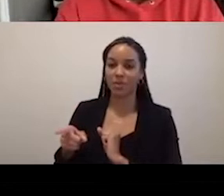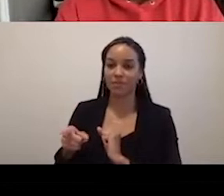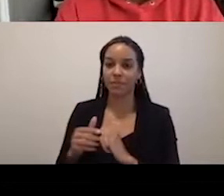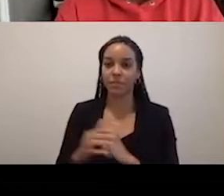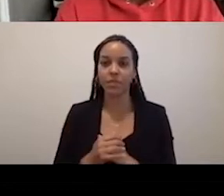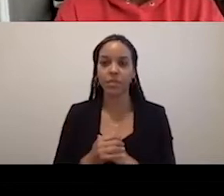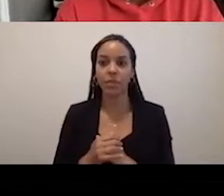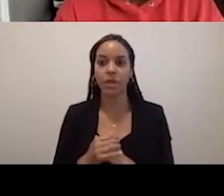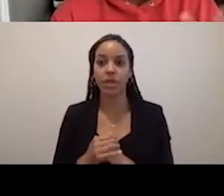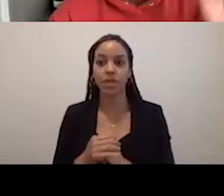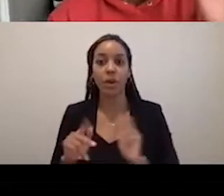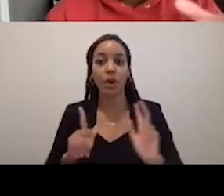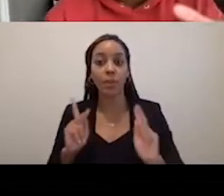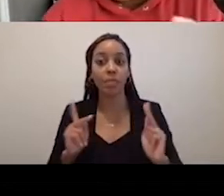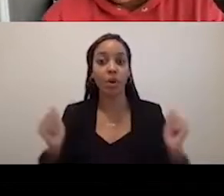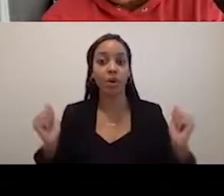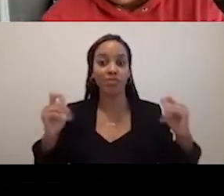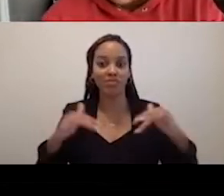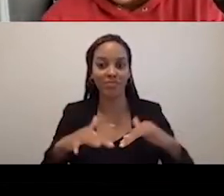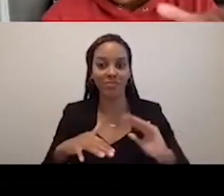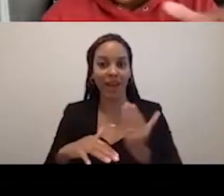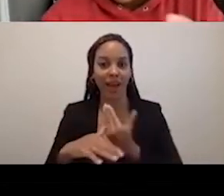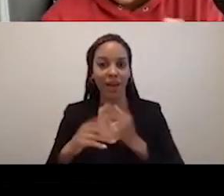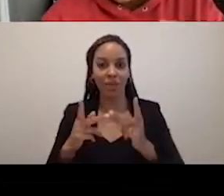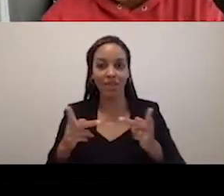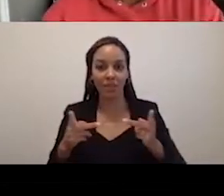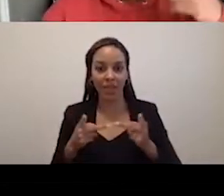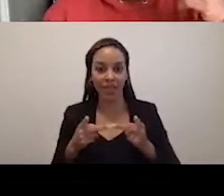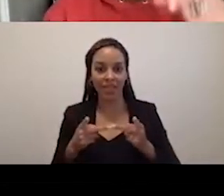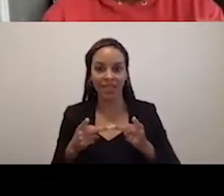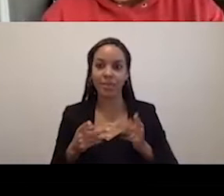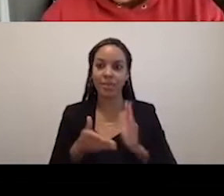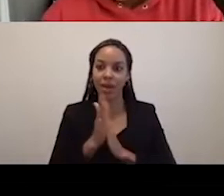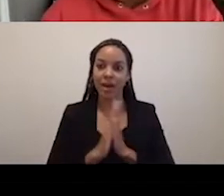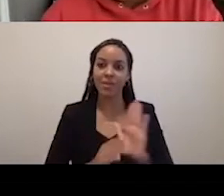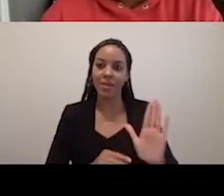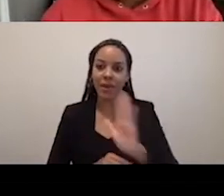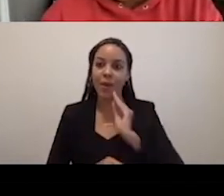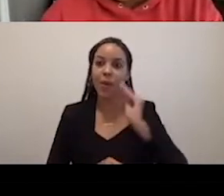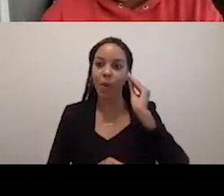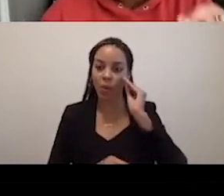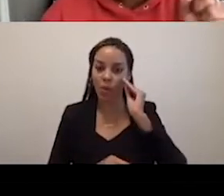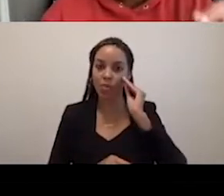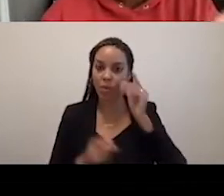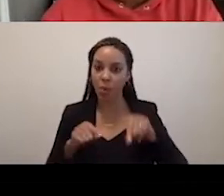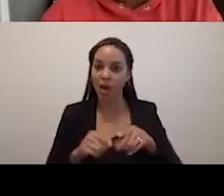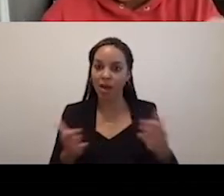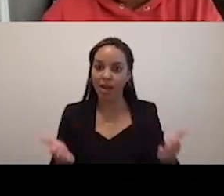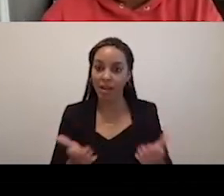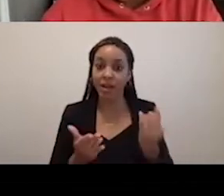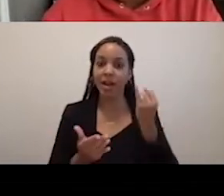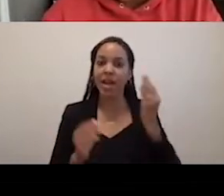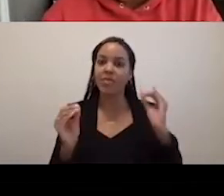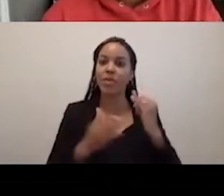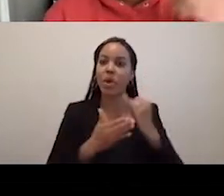people who come to our space, this is their home while they're here. And when there isn't an artist in residence, community members can